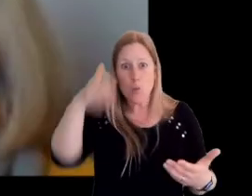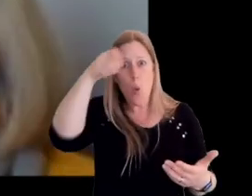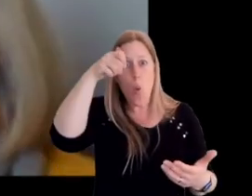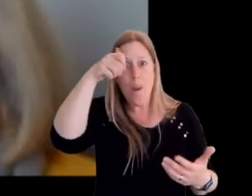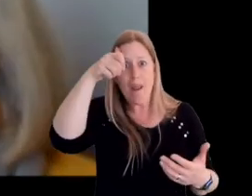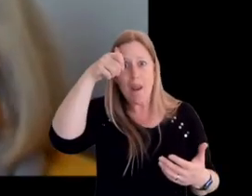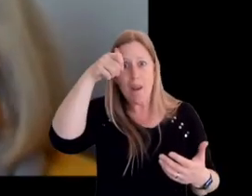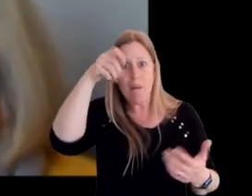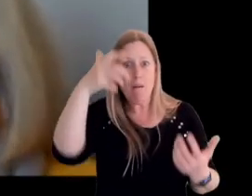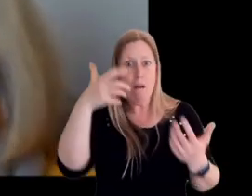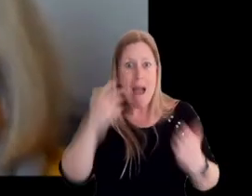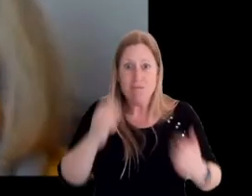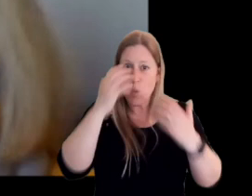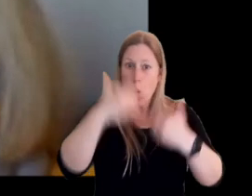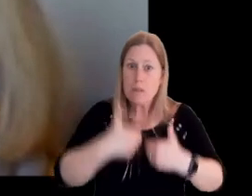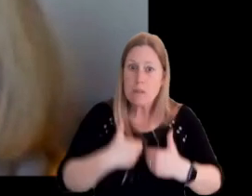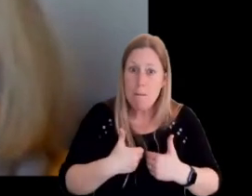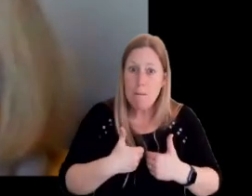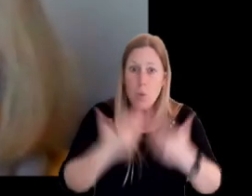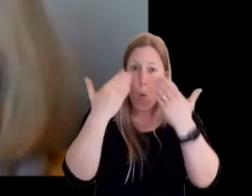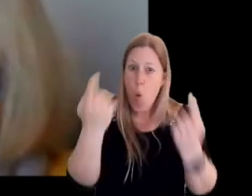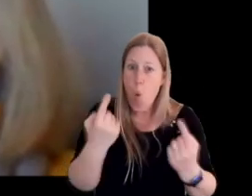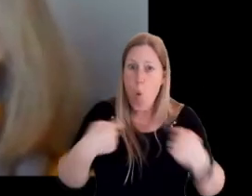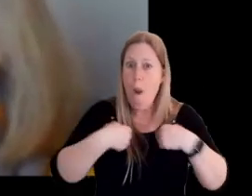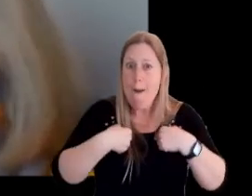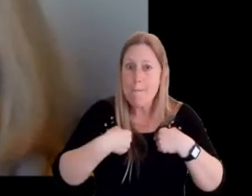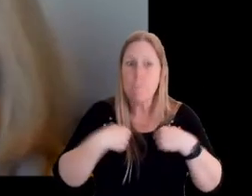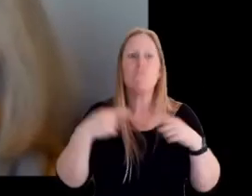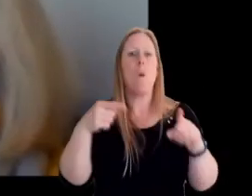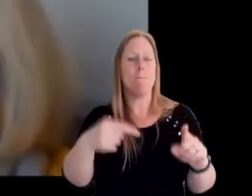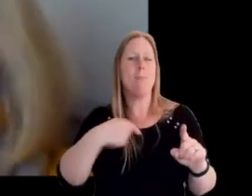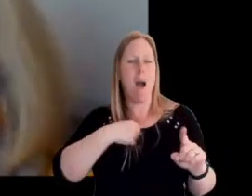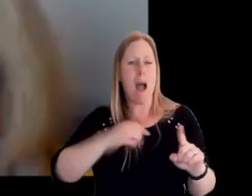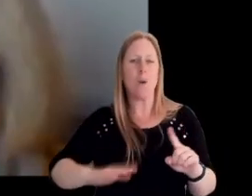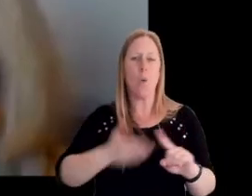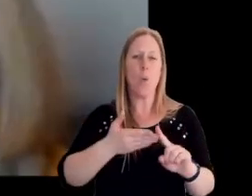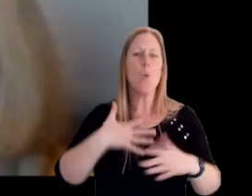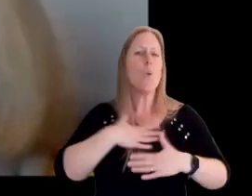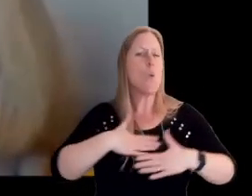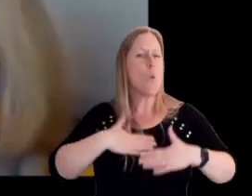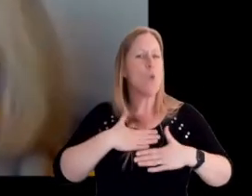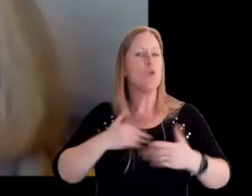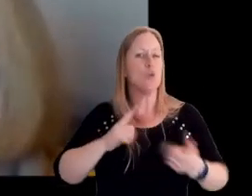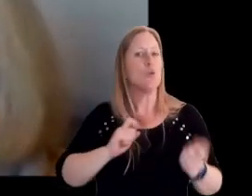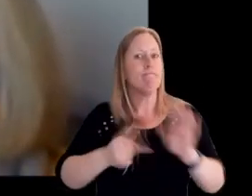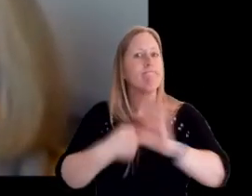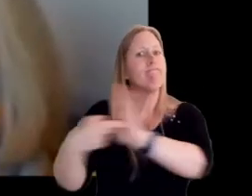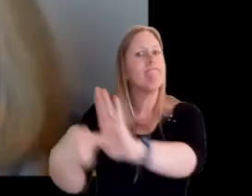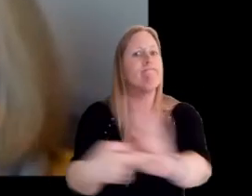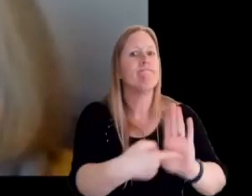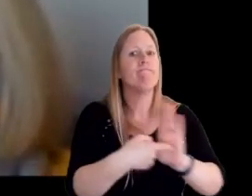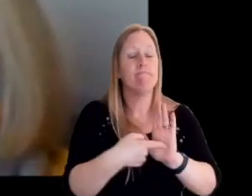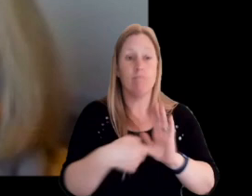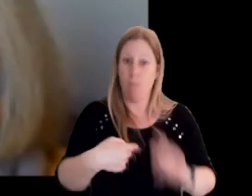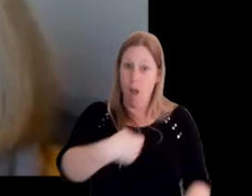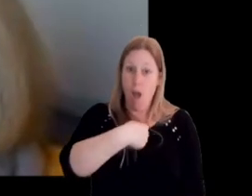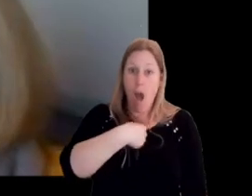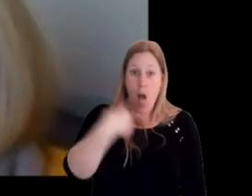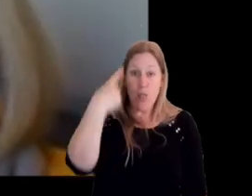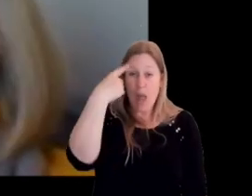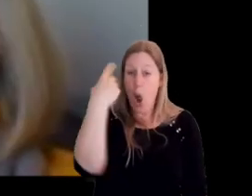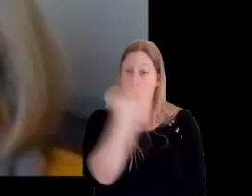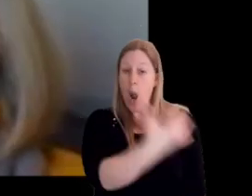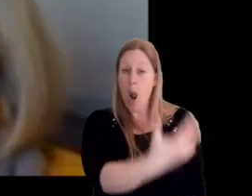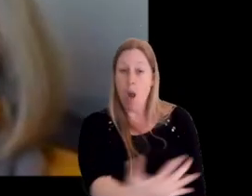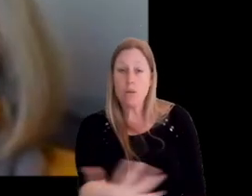without knowing who we were. And that is my passion to make that, because I think that there are a lot